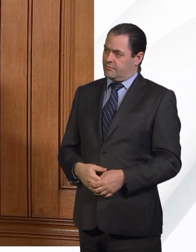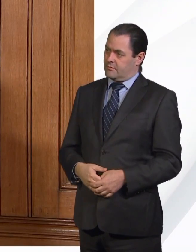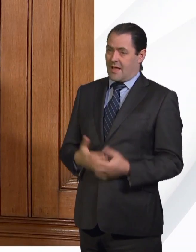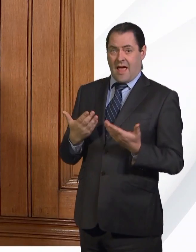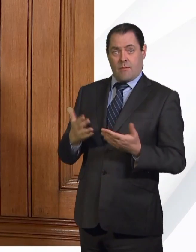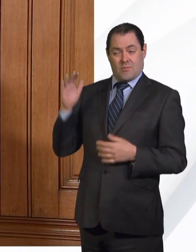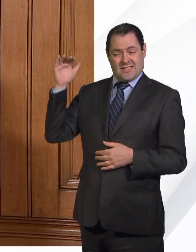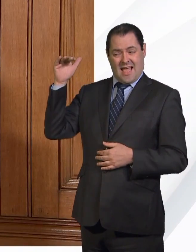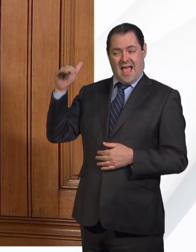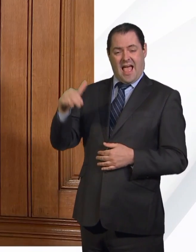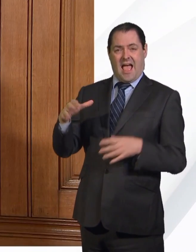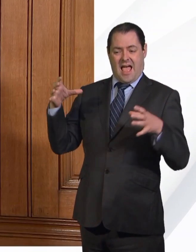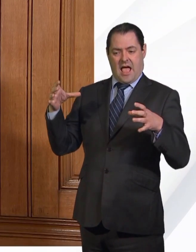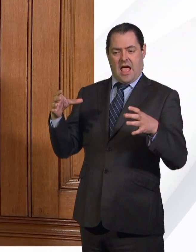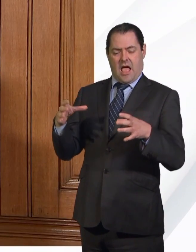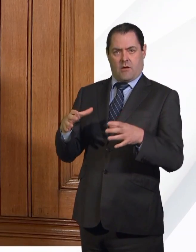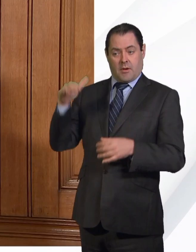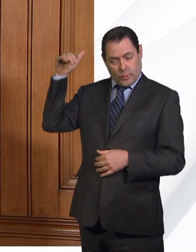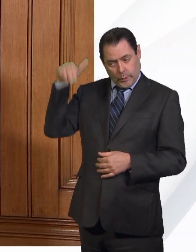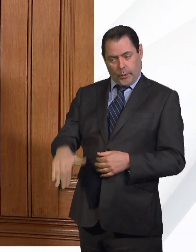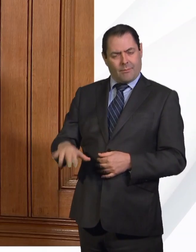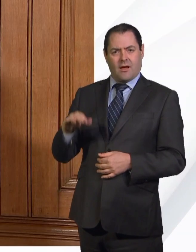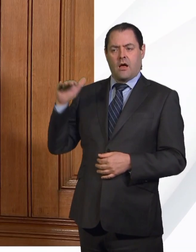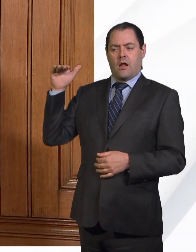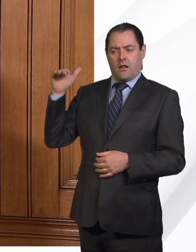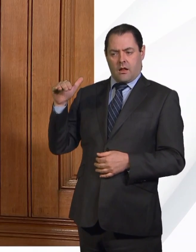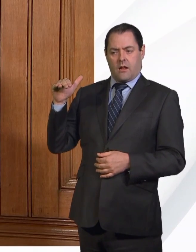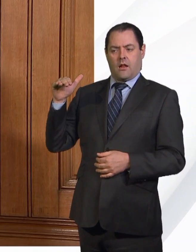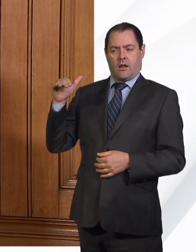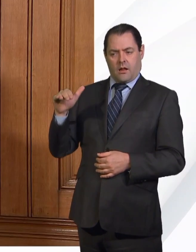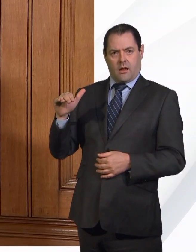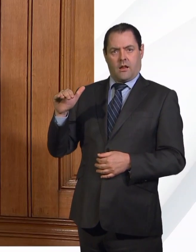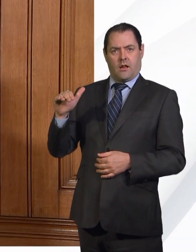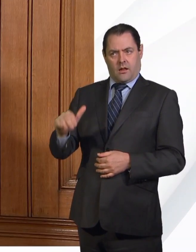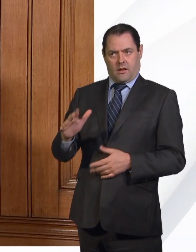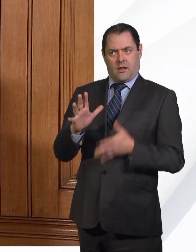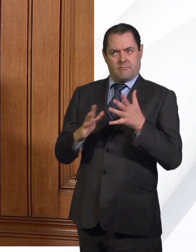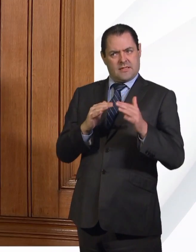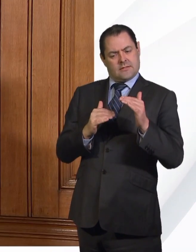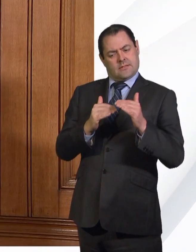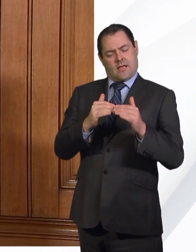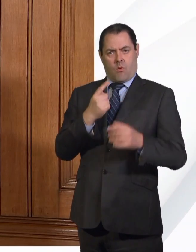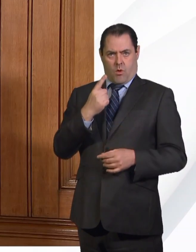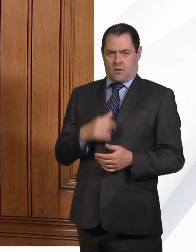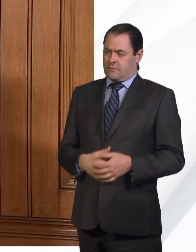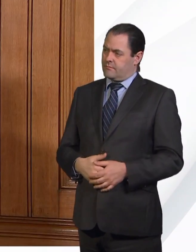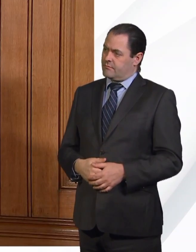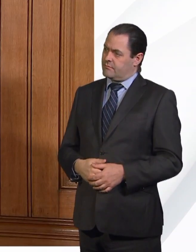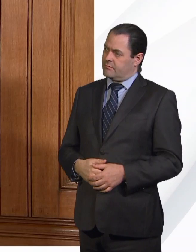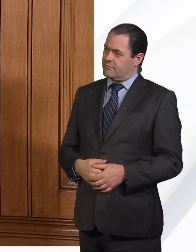moment, but they're not coming down fast, and the R stays close to 1. Next slide,